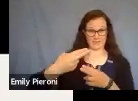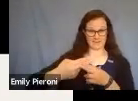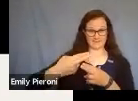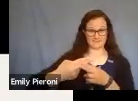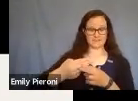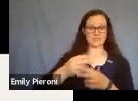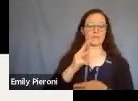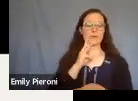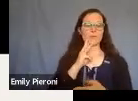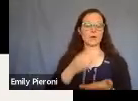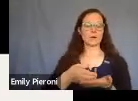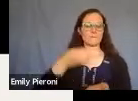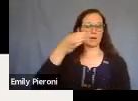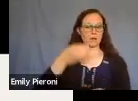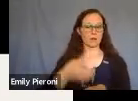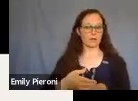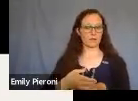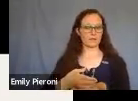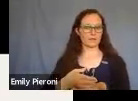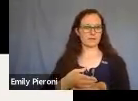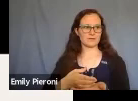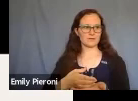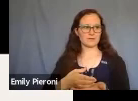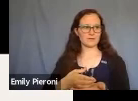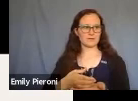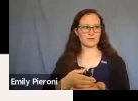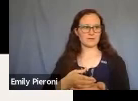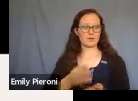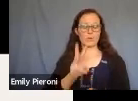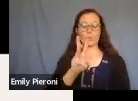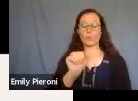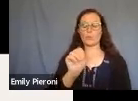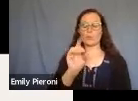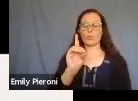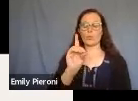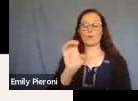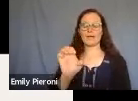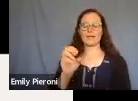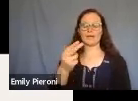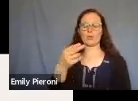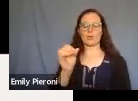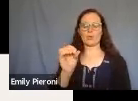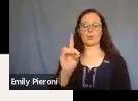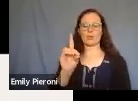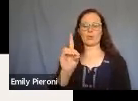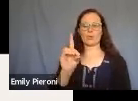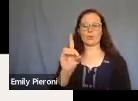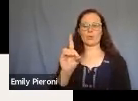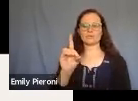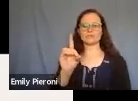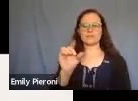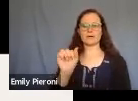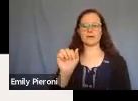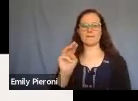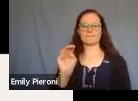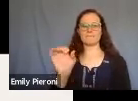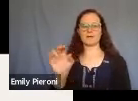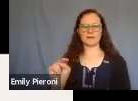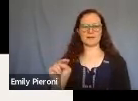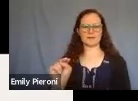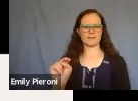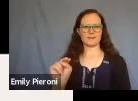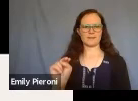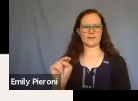bottle we have going to Mr. Wade Holdeman. I think I saw him in the